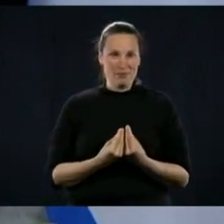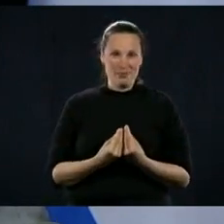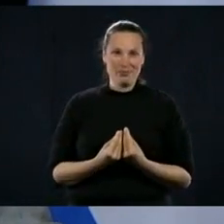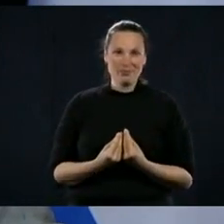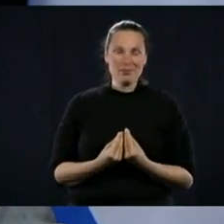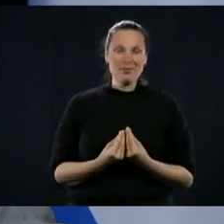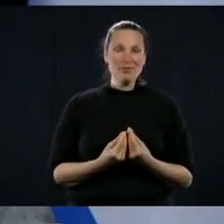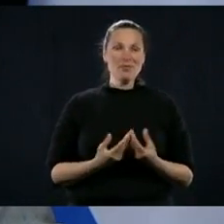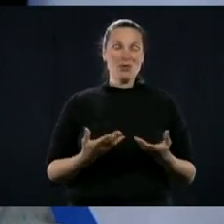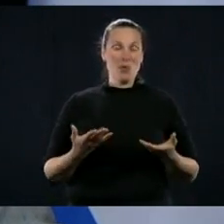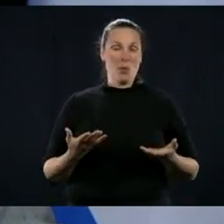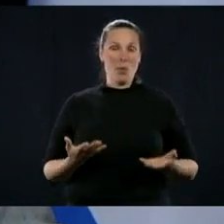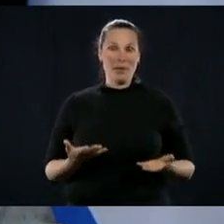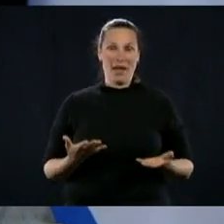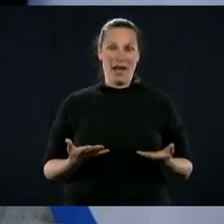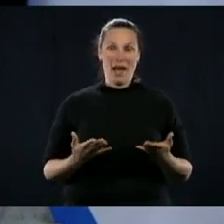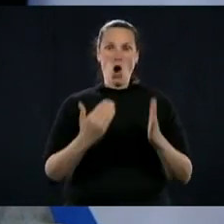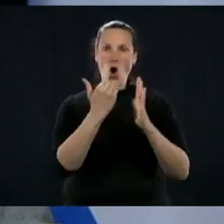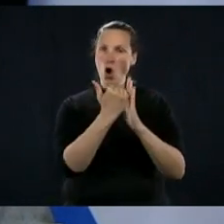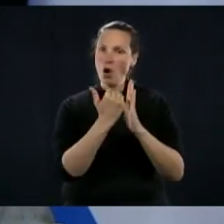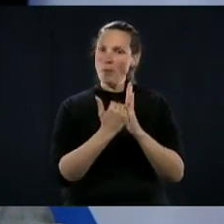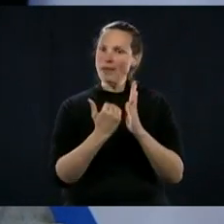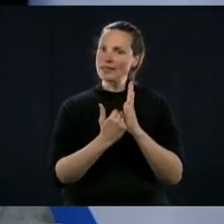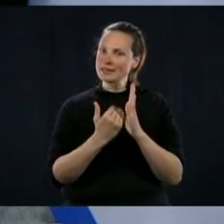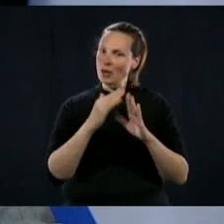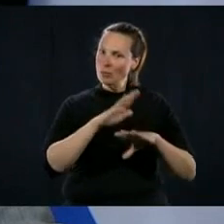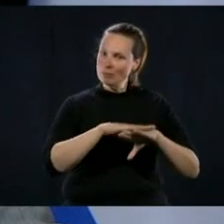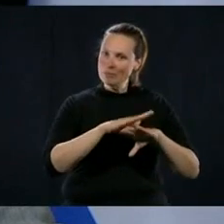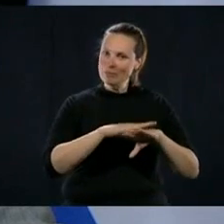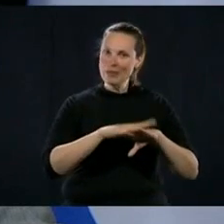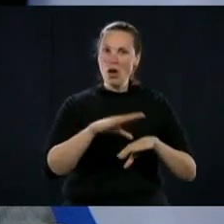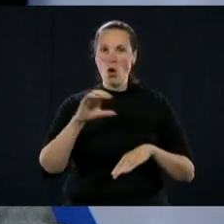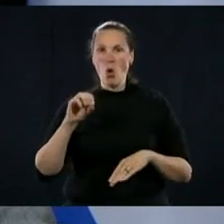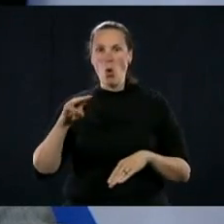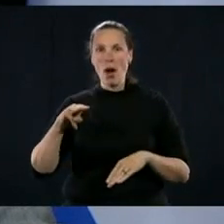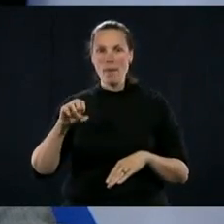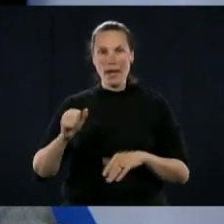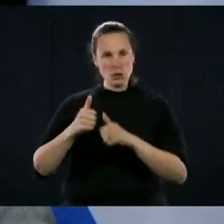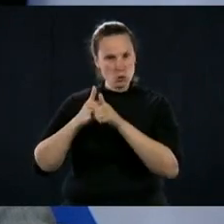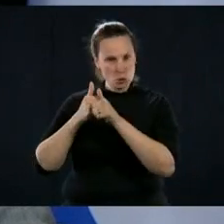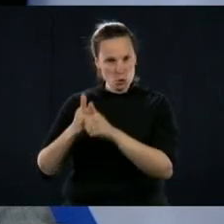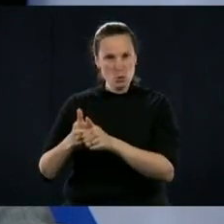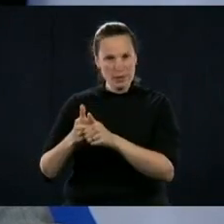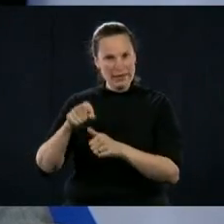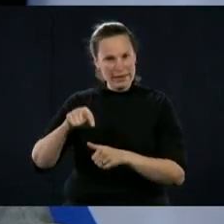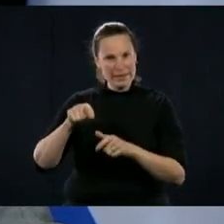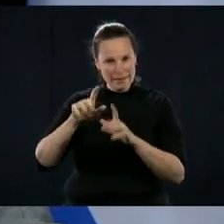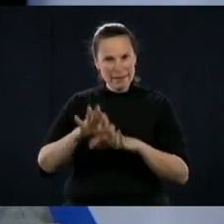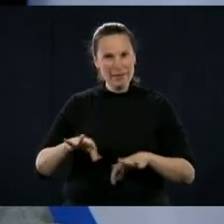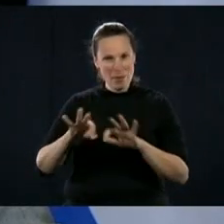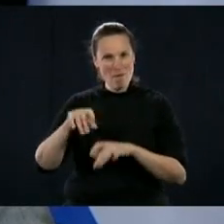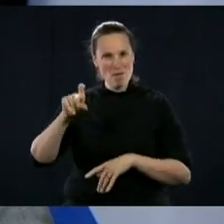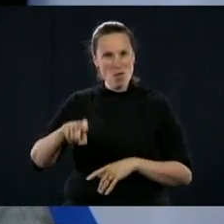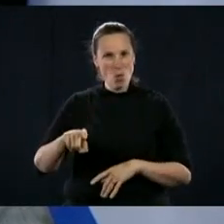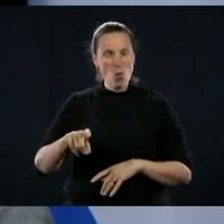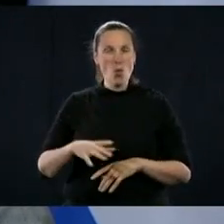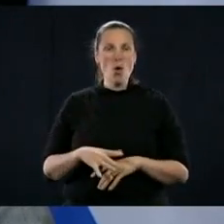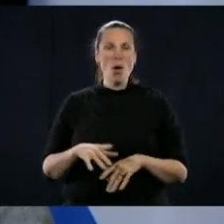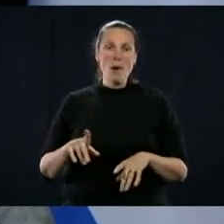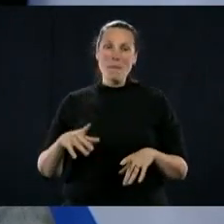we are going to be applying the recommendations of the World Health Organization,